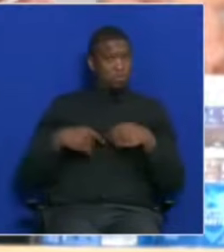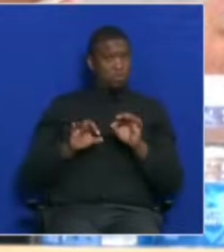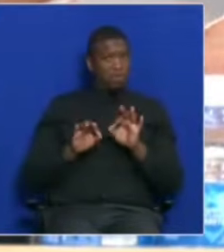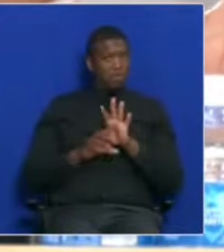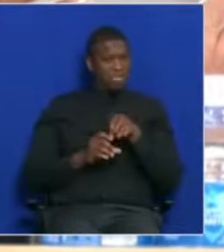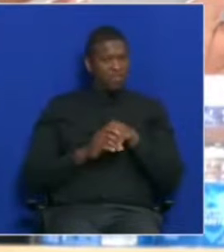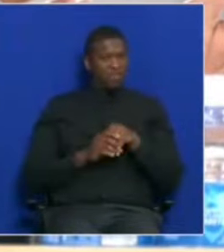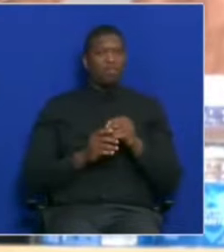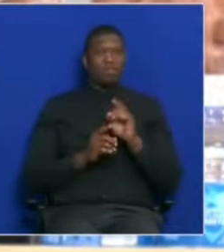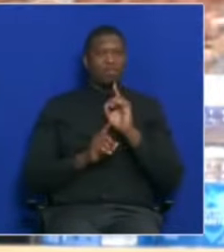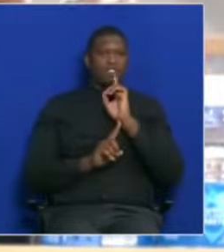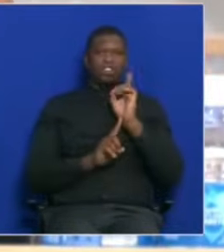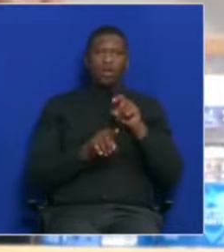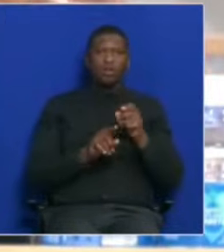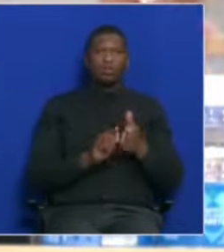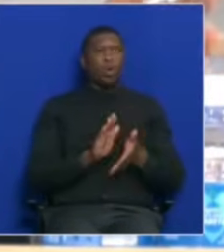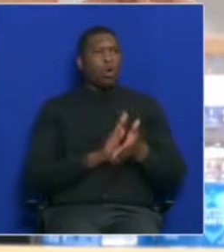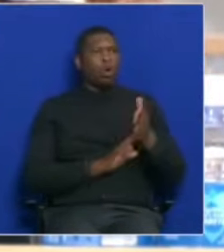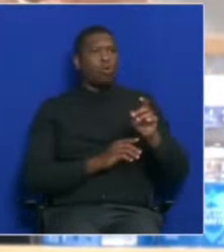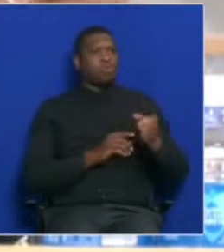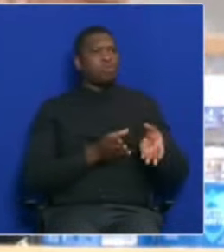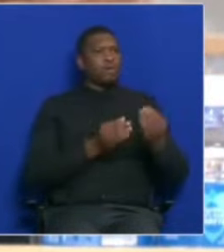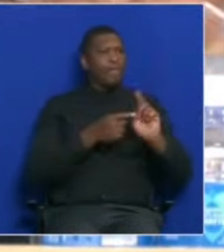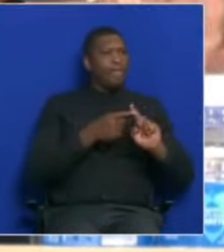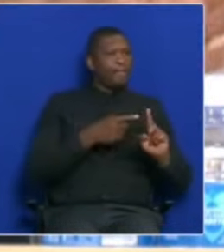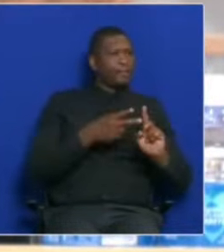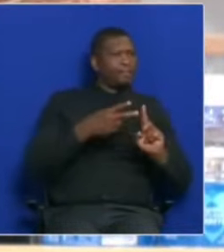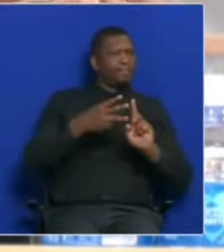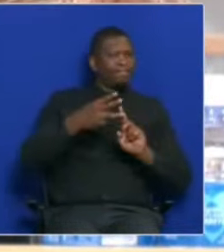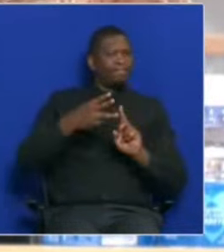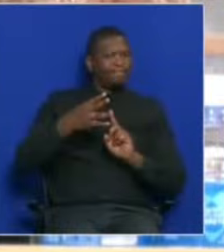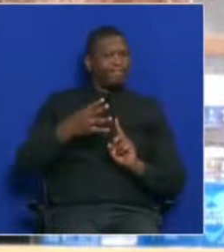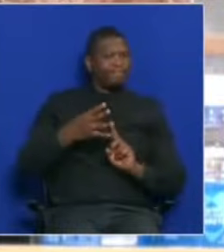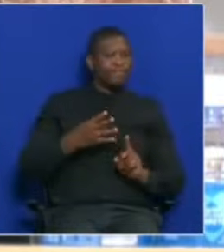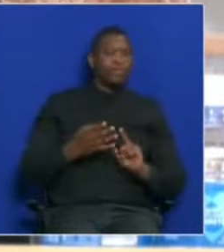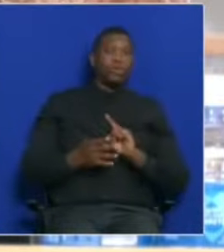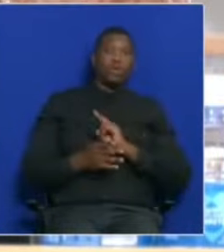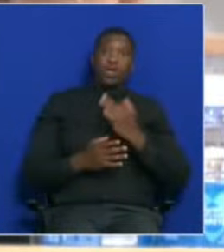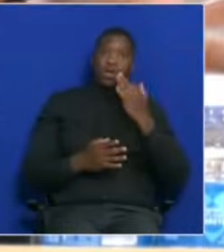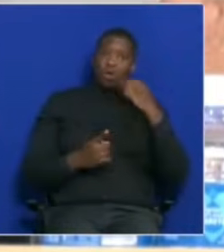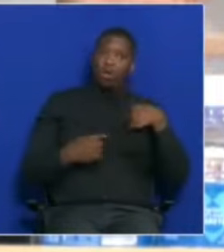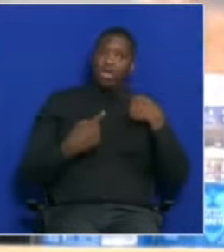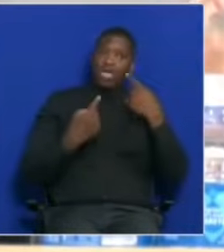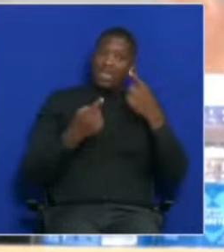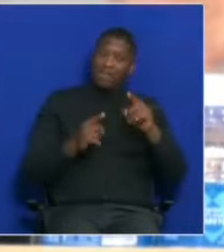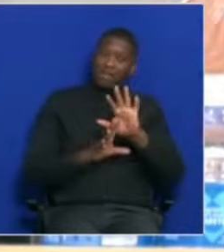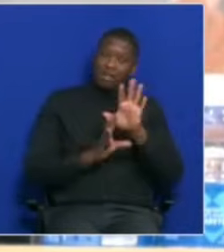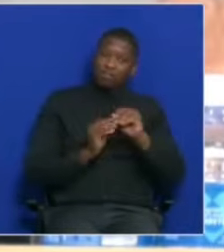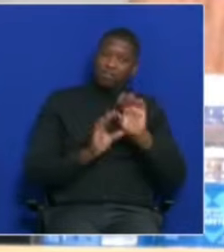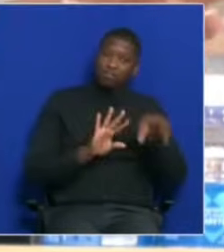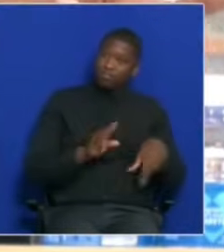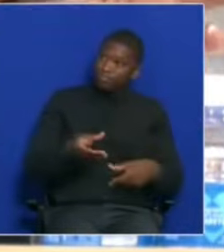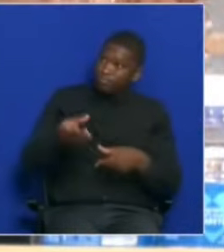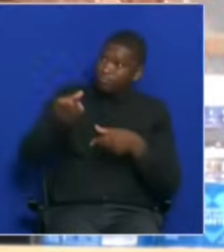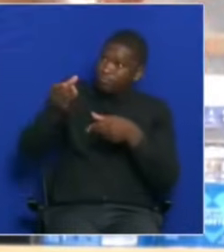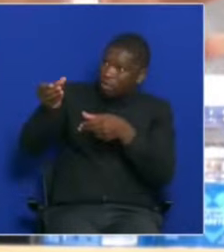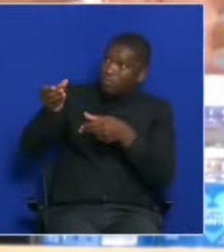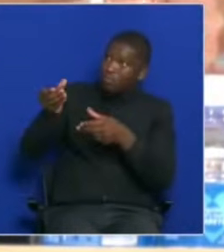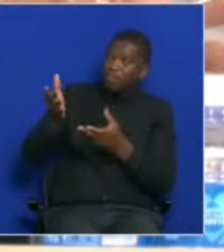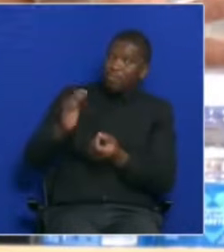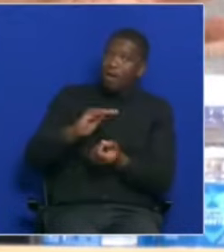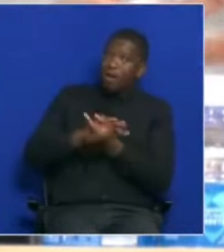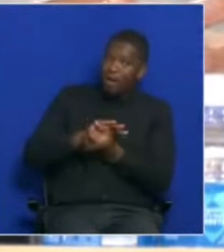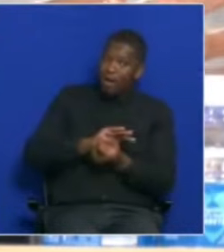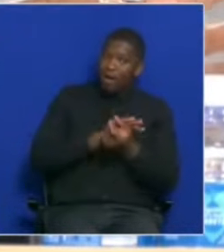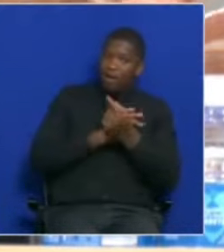go find this, go find that, because ultimately when they come to her for the, to her in this case, because it was a her, for